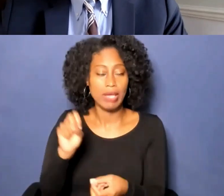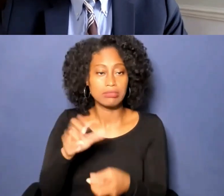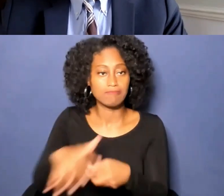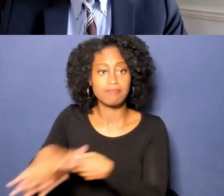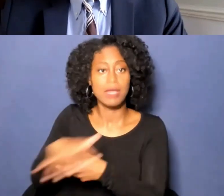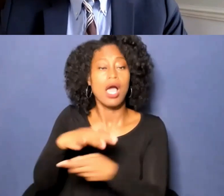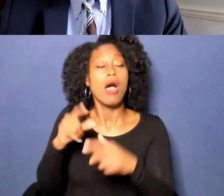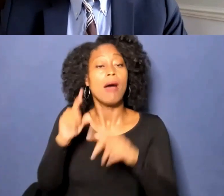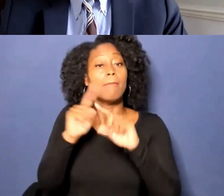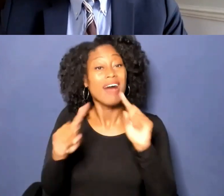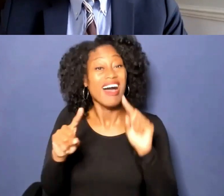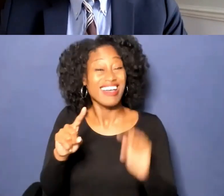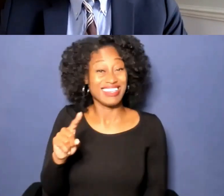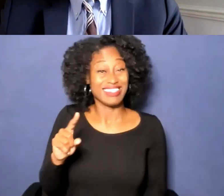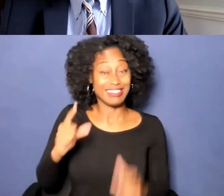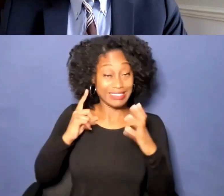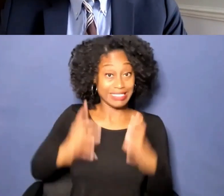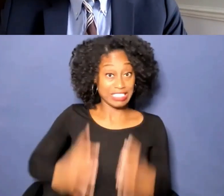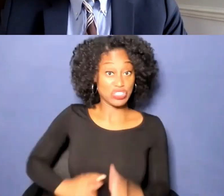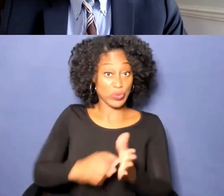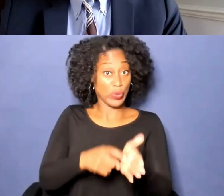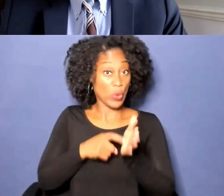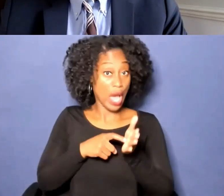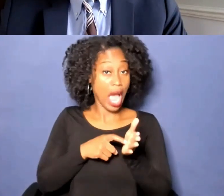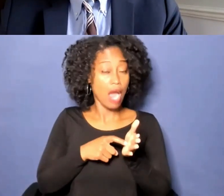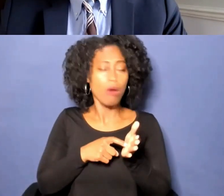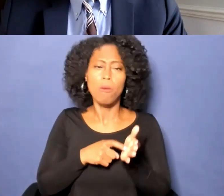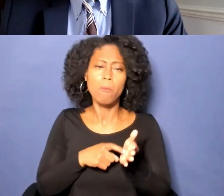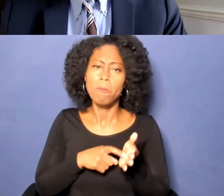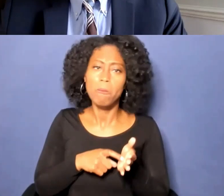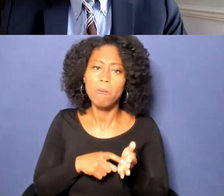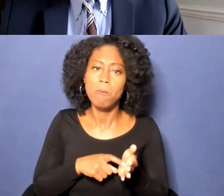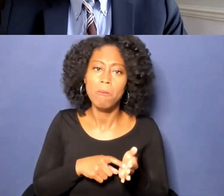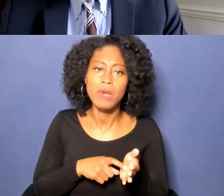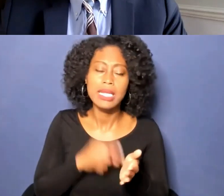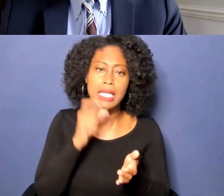our awardees are